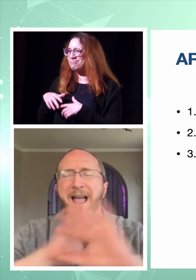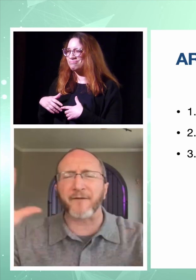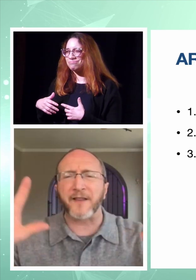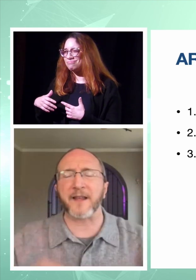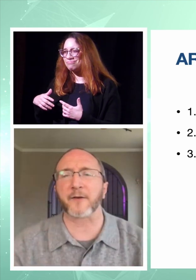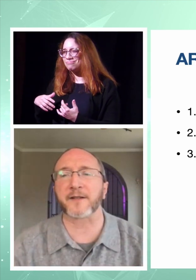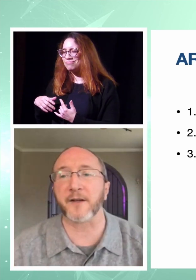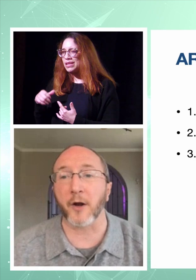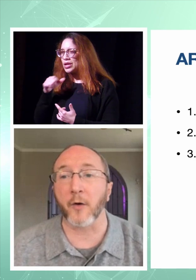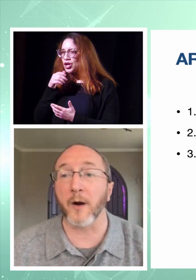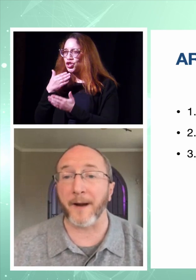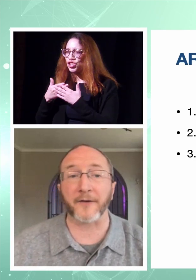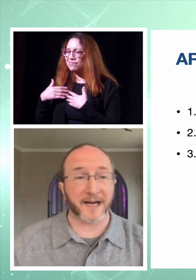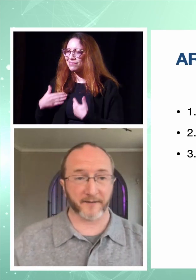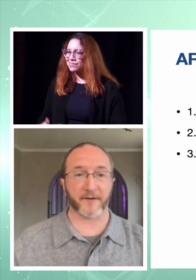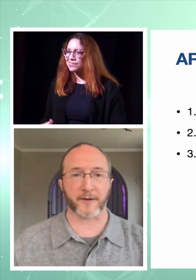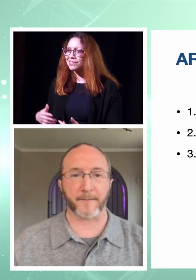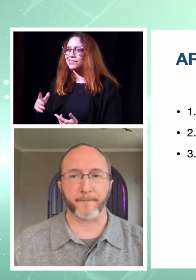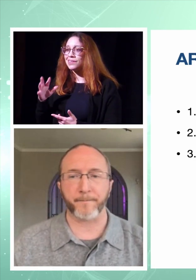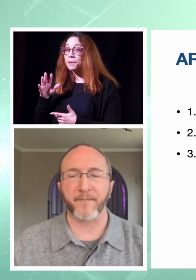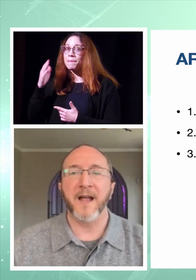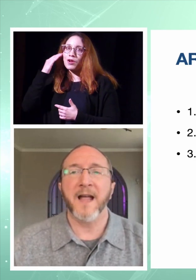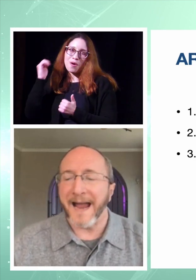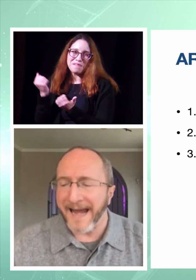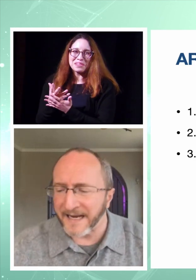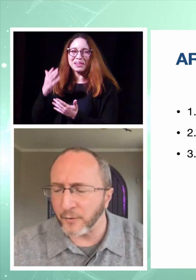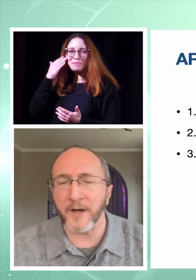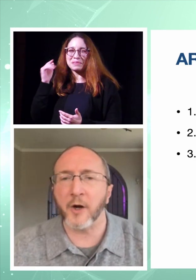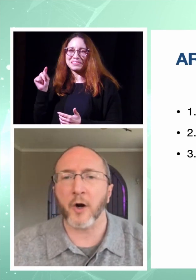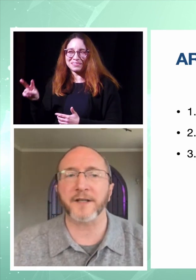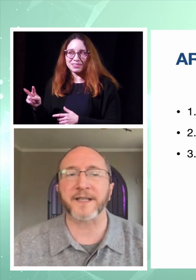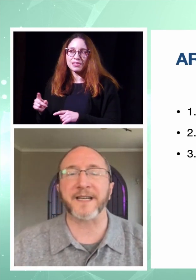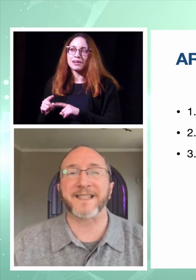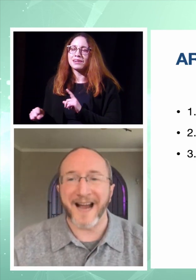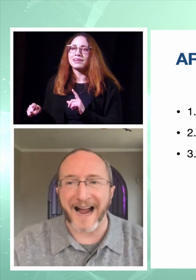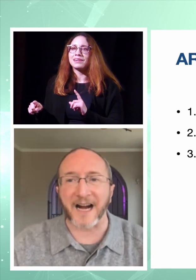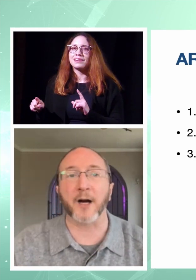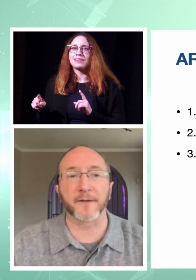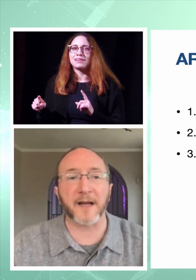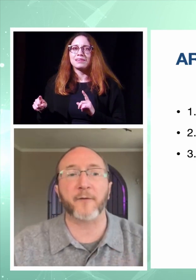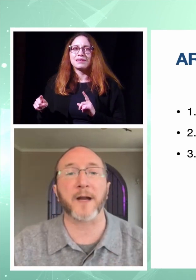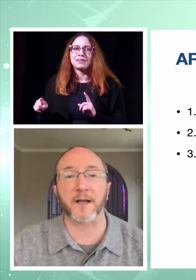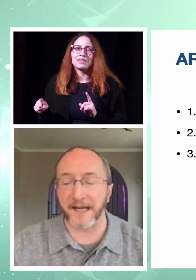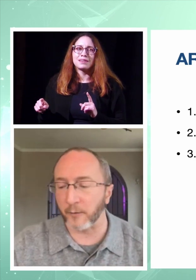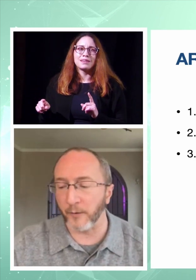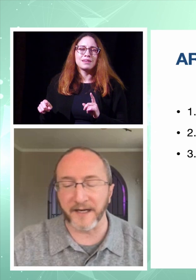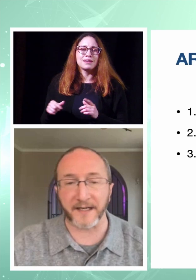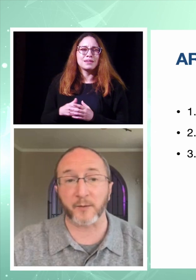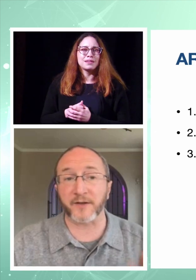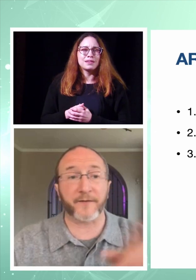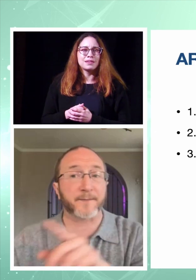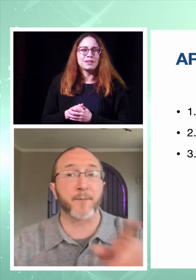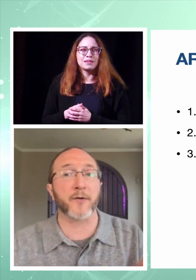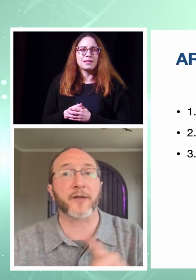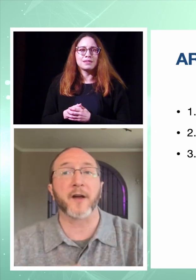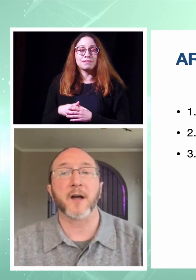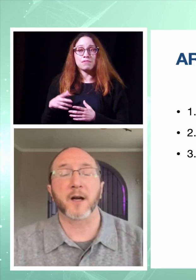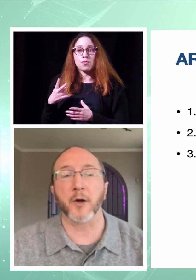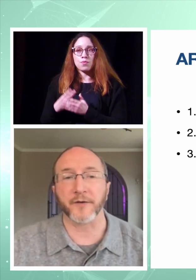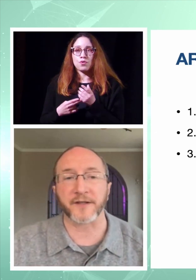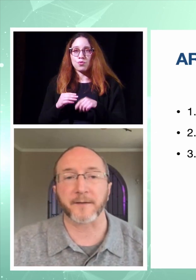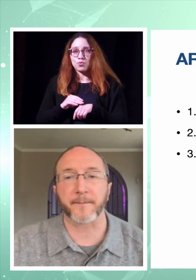know everything there is to know about television. And we cause an attack of left leg weakness, which affects